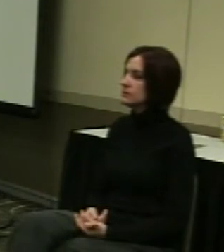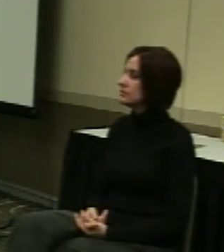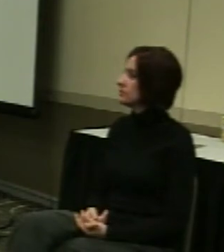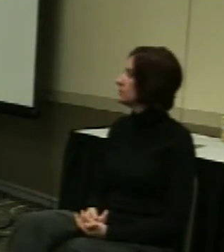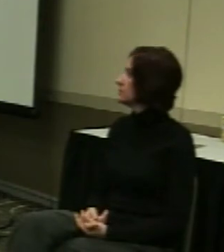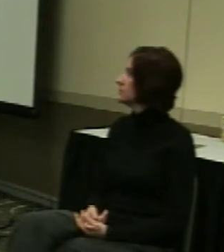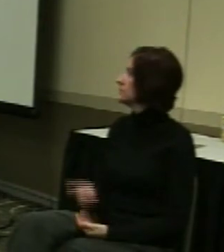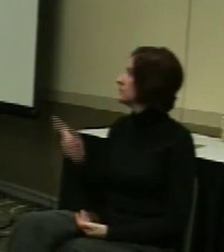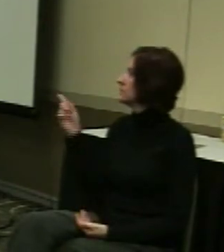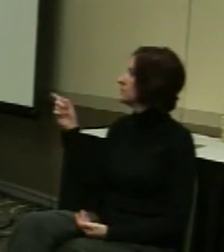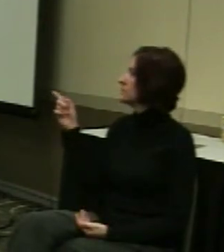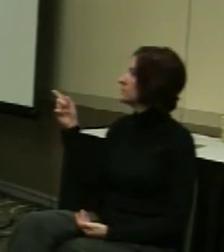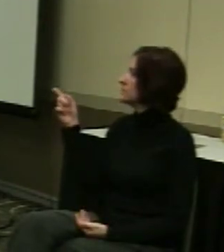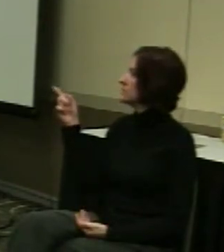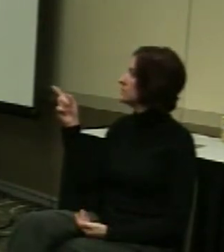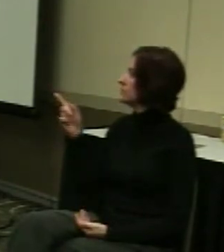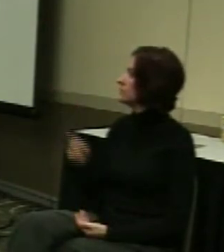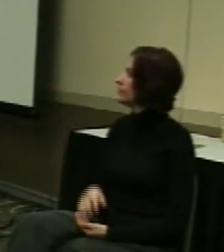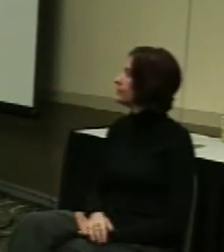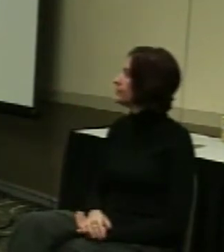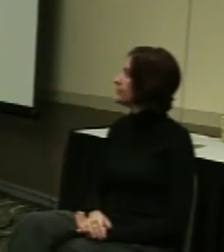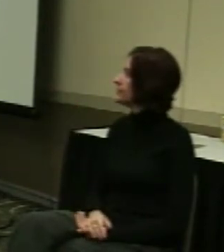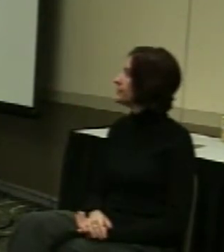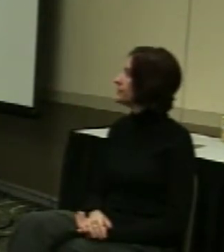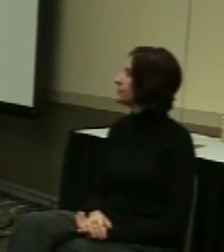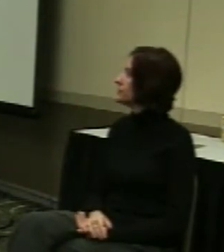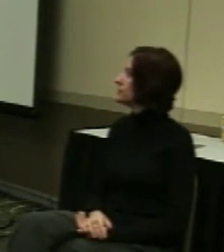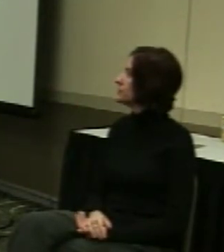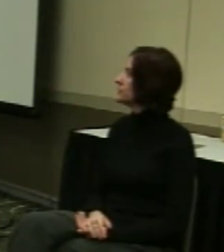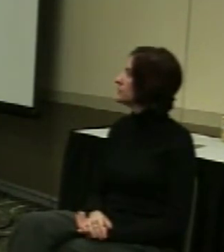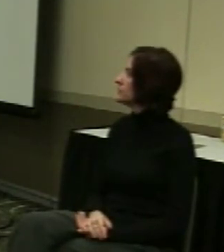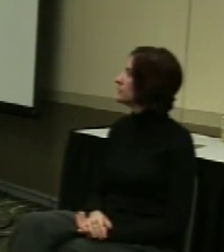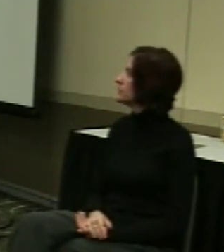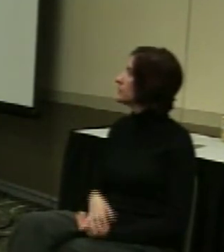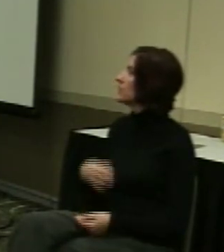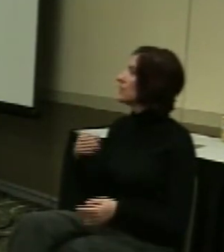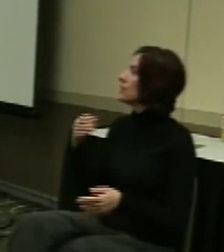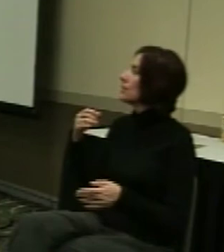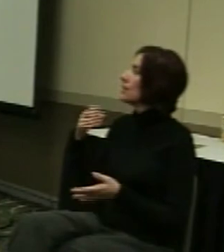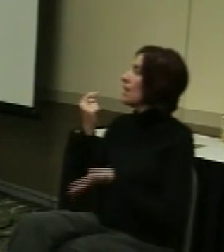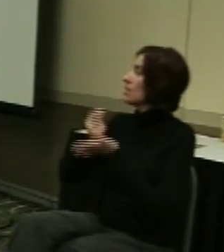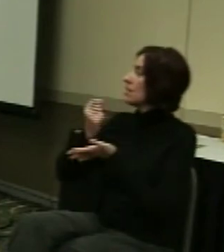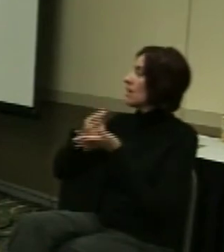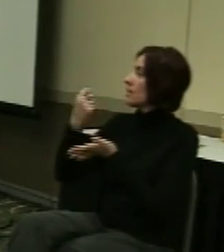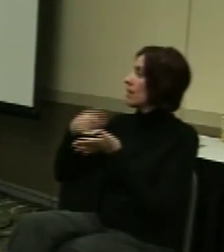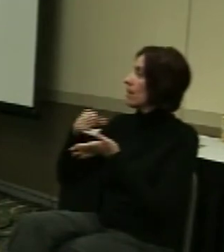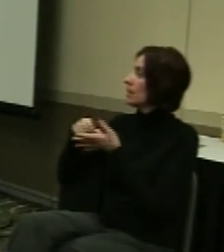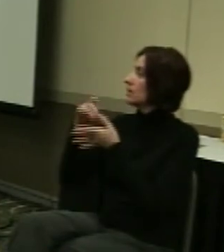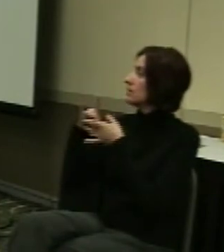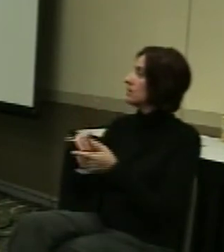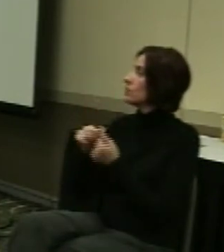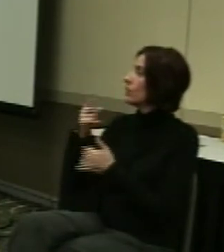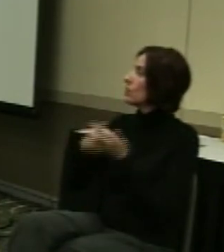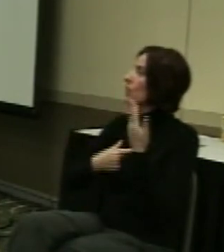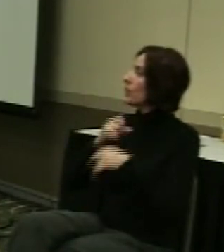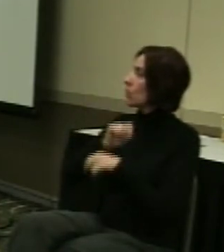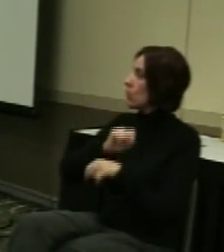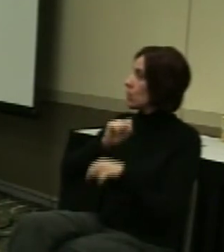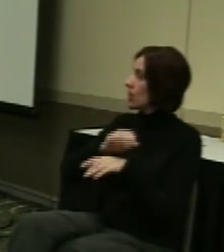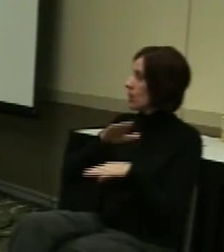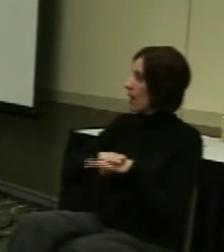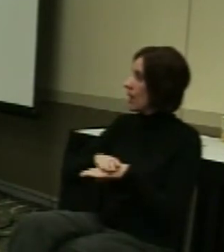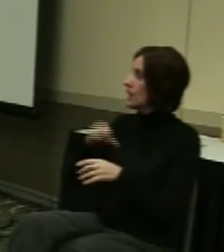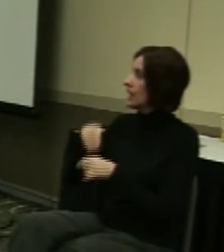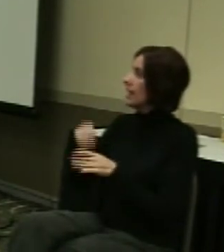Well, the therapist letter is about what they're working on through the language, and in the behavior plan,